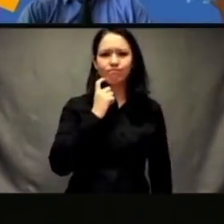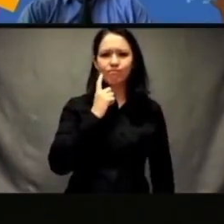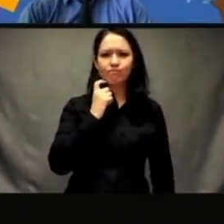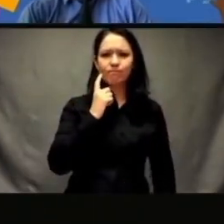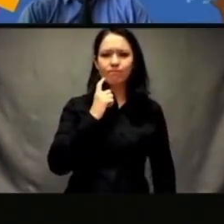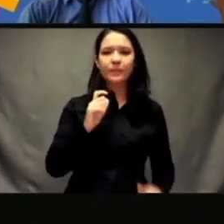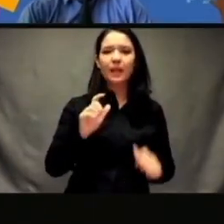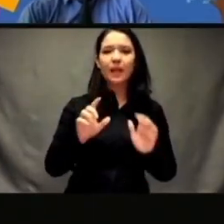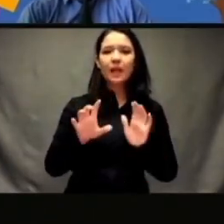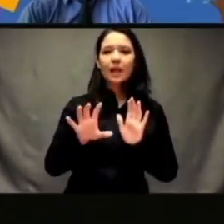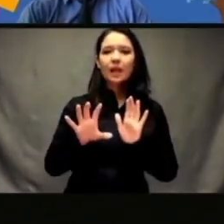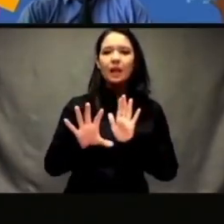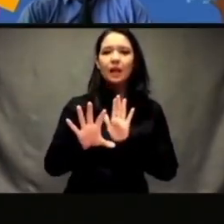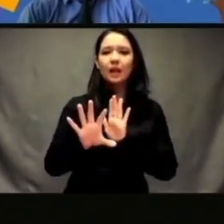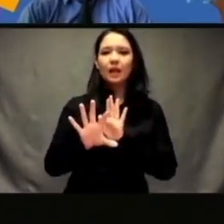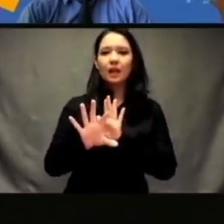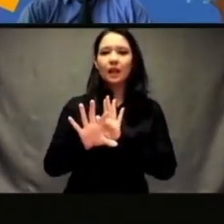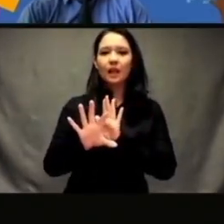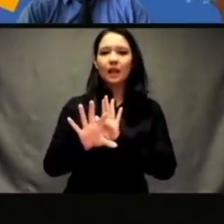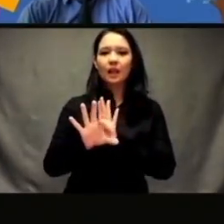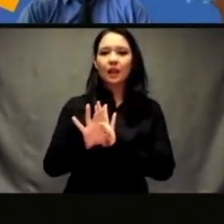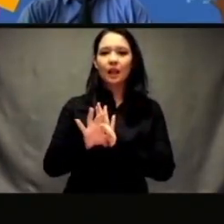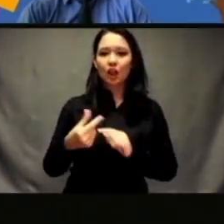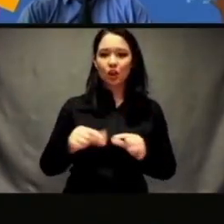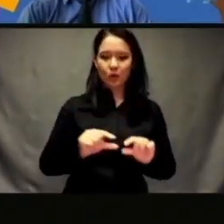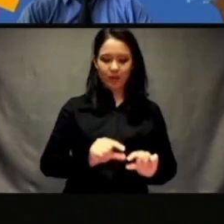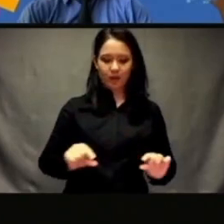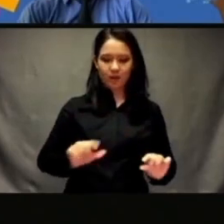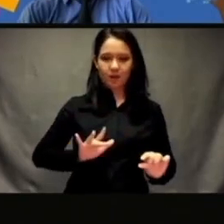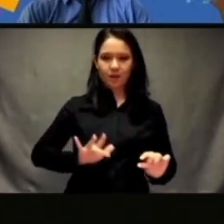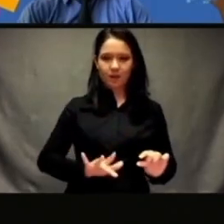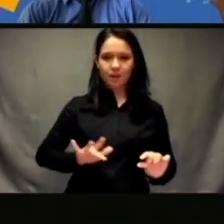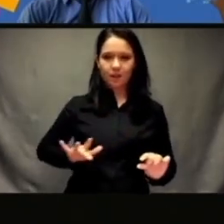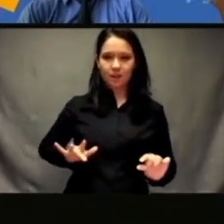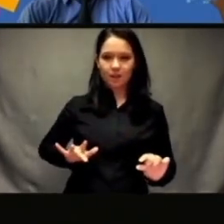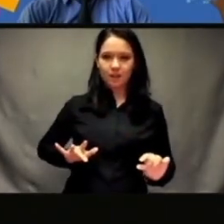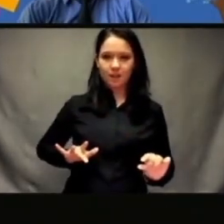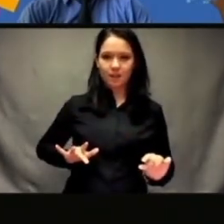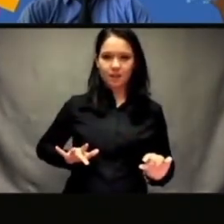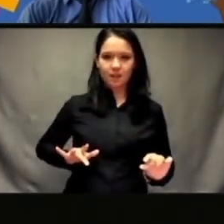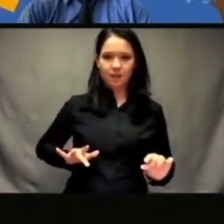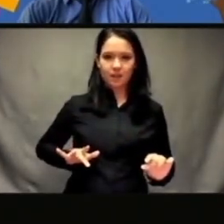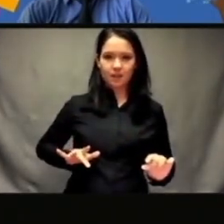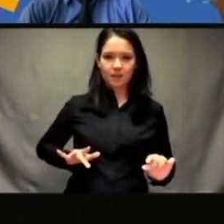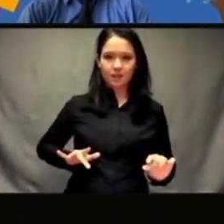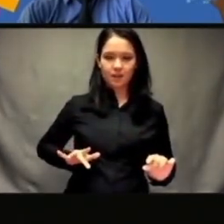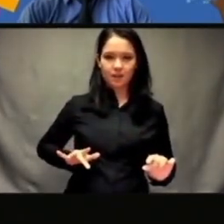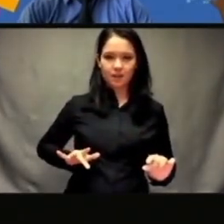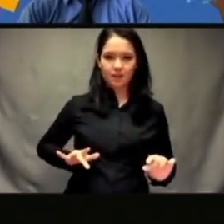Select the paddle, the green paddle on the bottom to see the code. No, down there, the sprite.